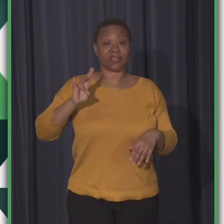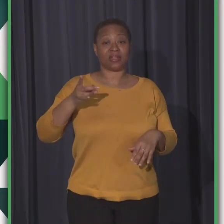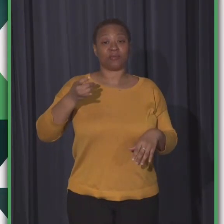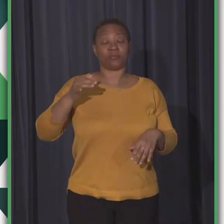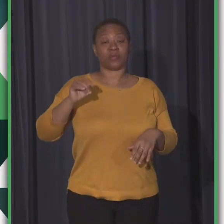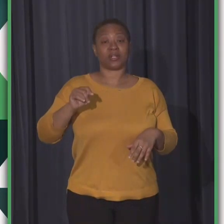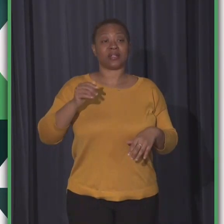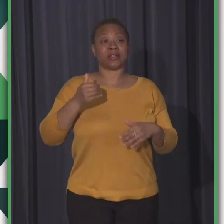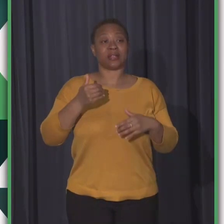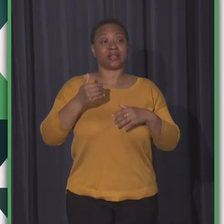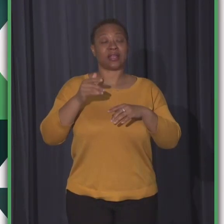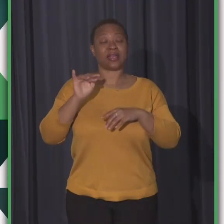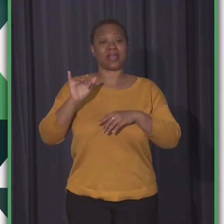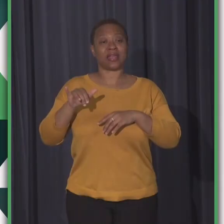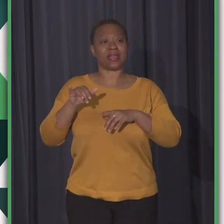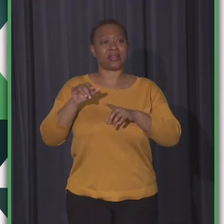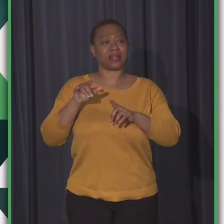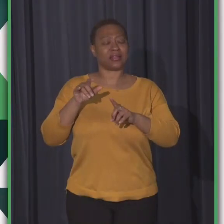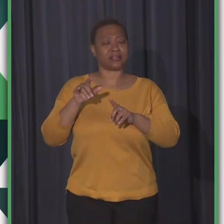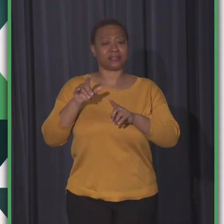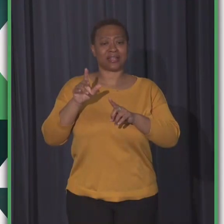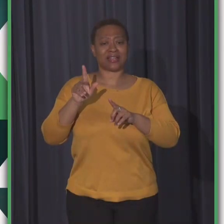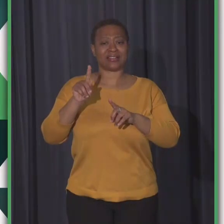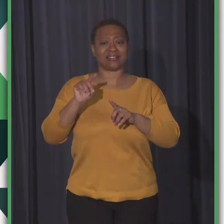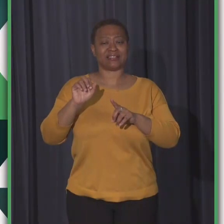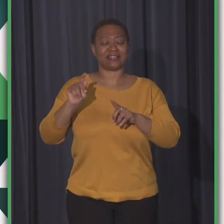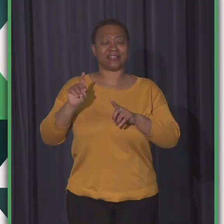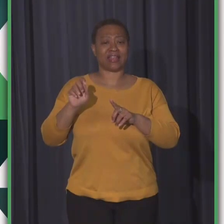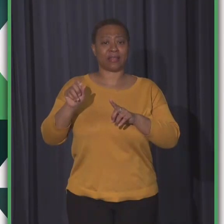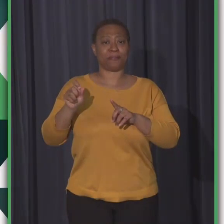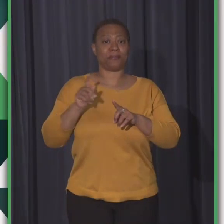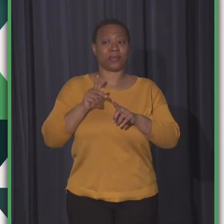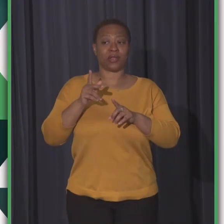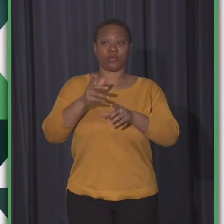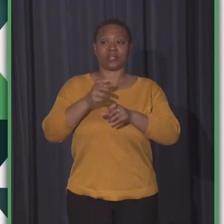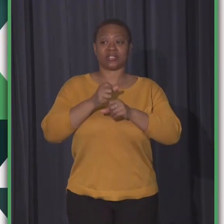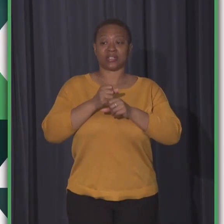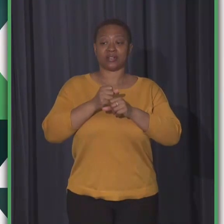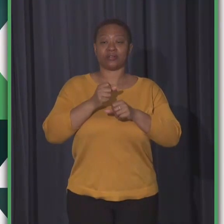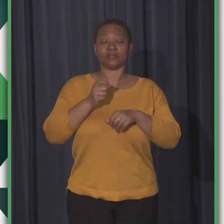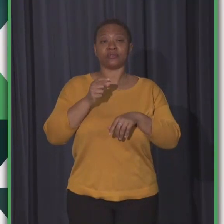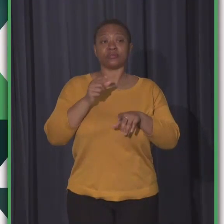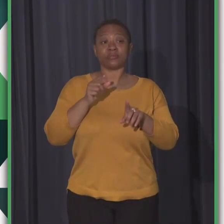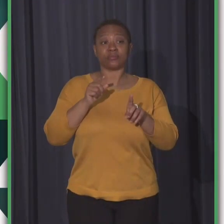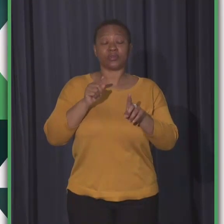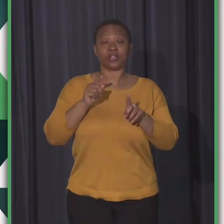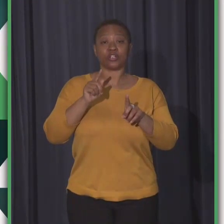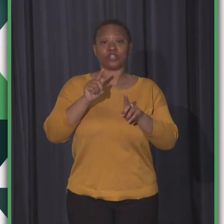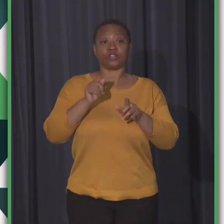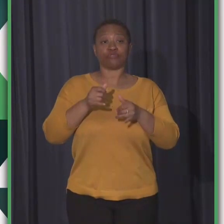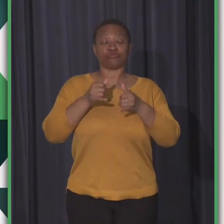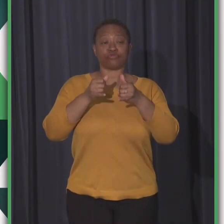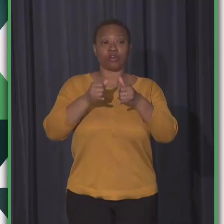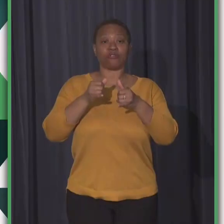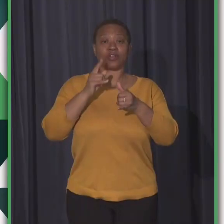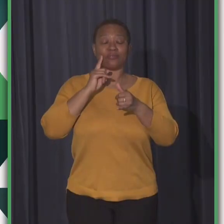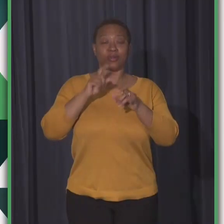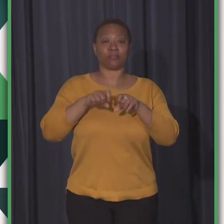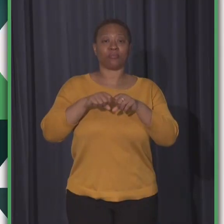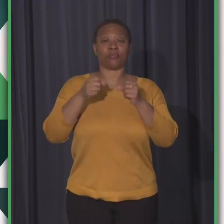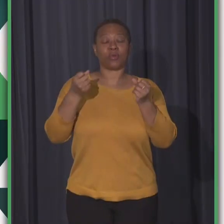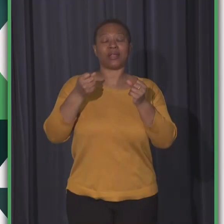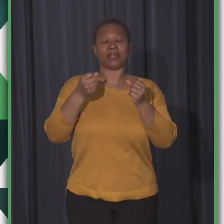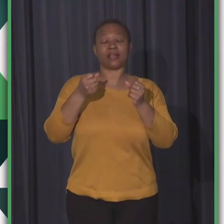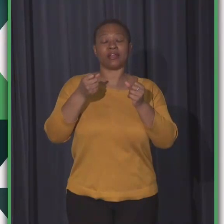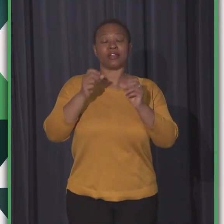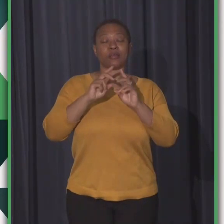had the DEA takeback. This involved the 7th Precinct receiving the Golden Throne Trophy for breaking the department's record held